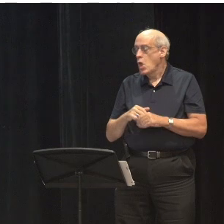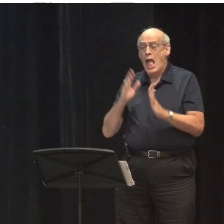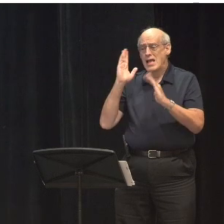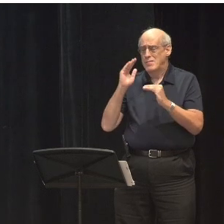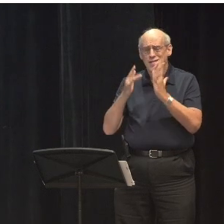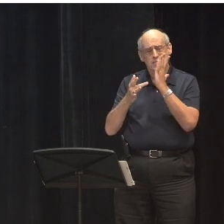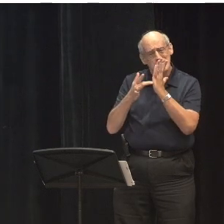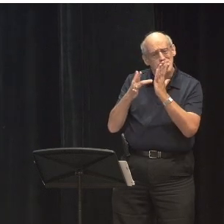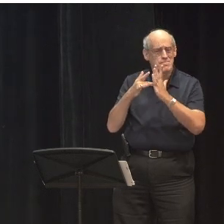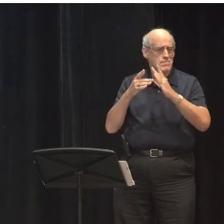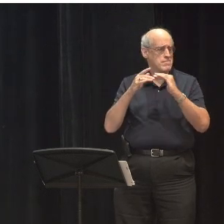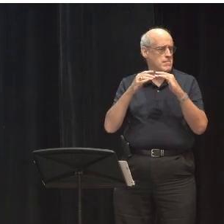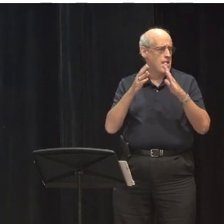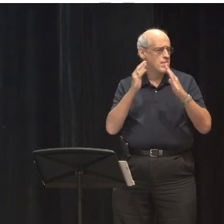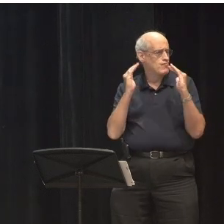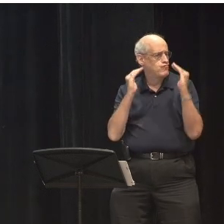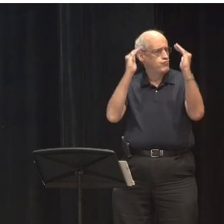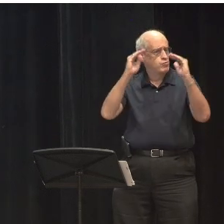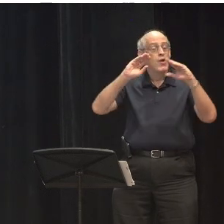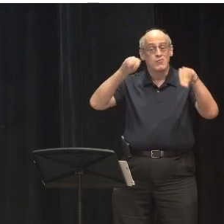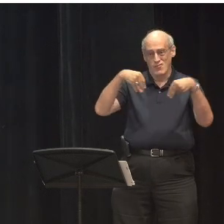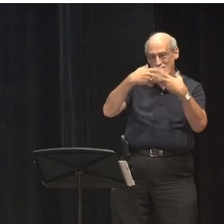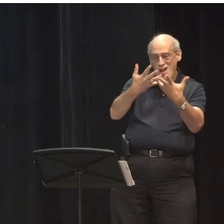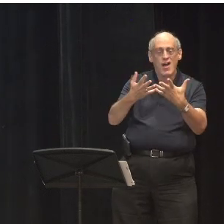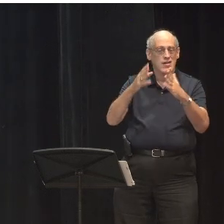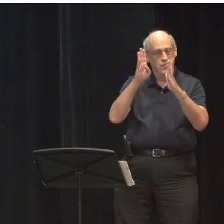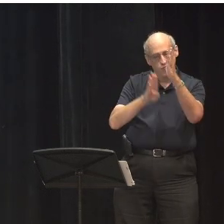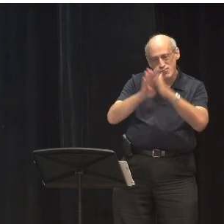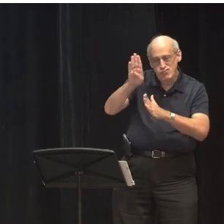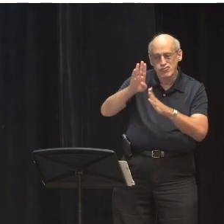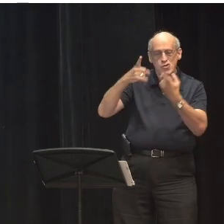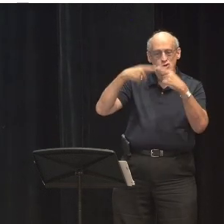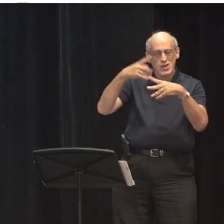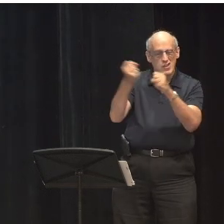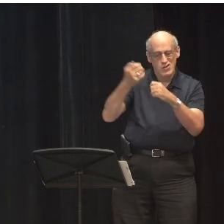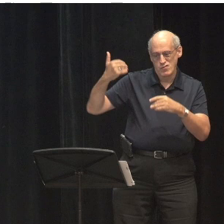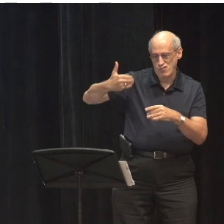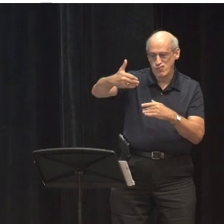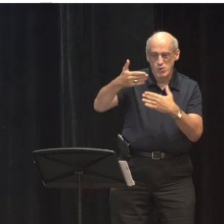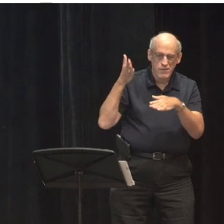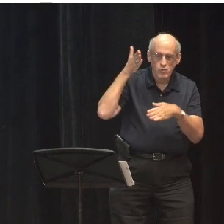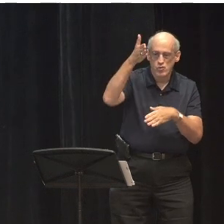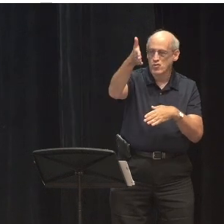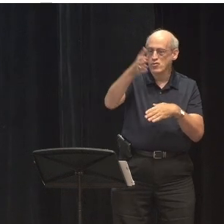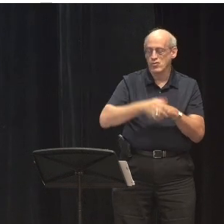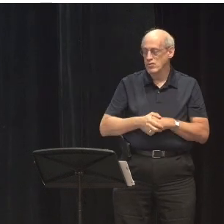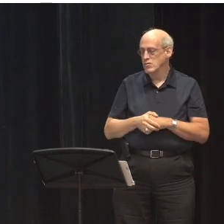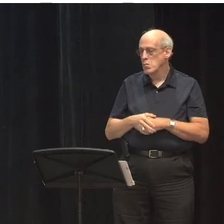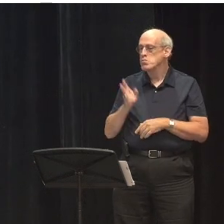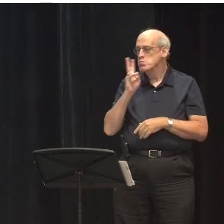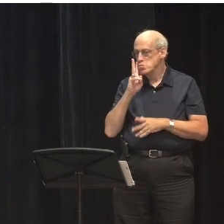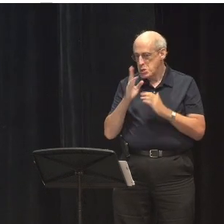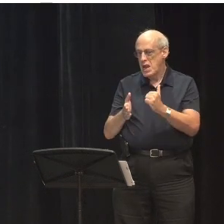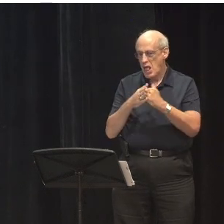in muffling noise and different types of equipment with lower noise emissions. That's more state of the art. And as I, the